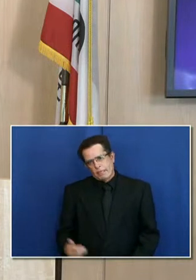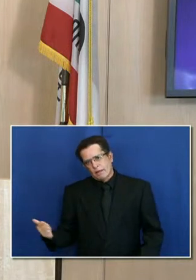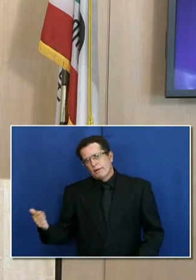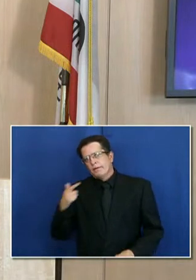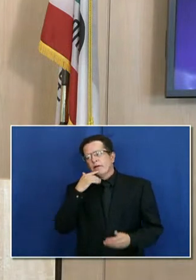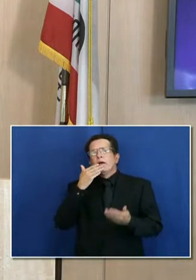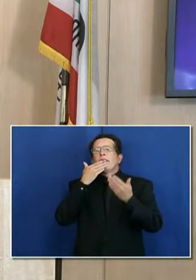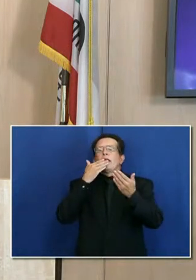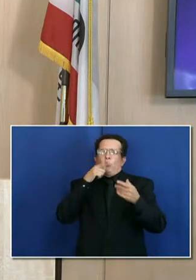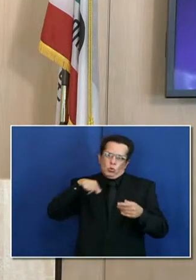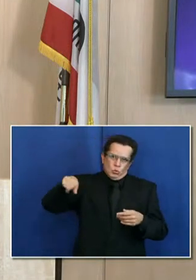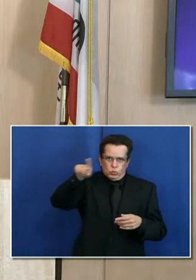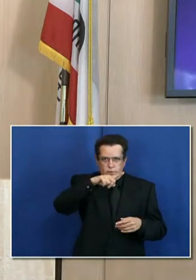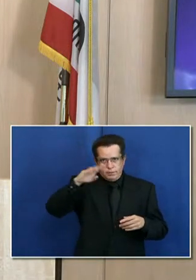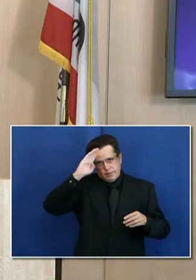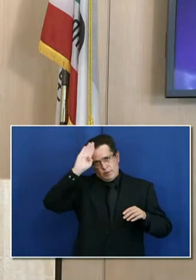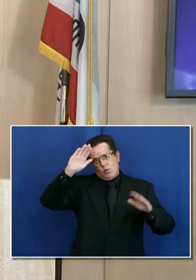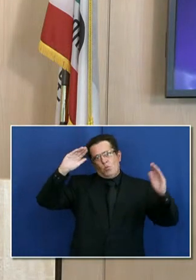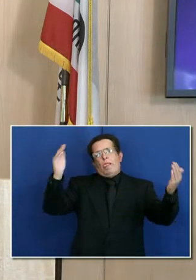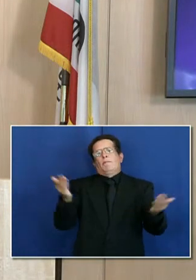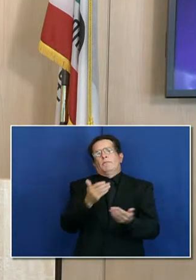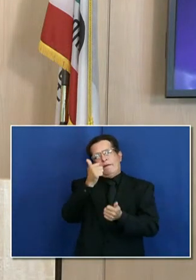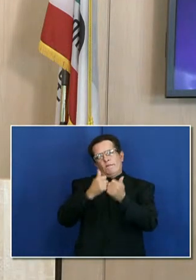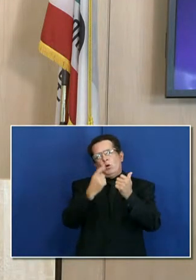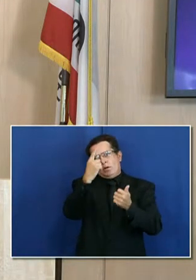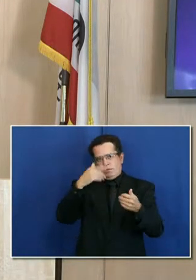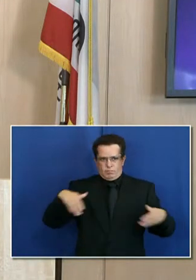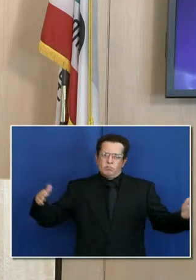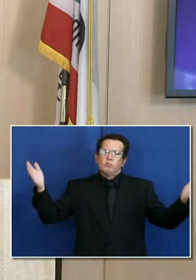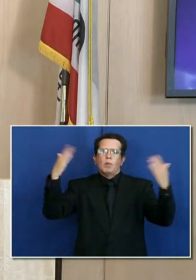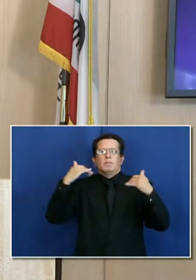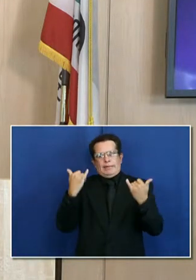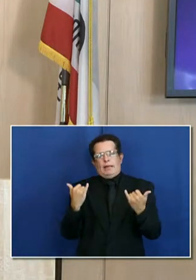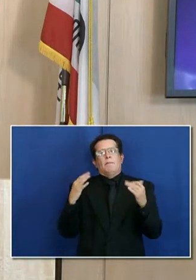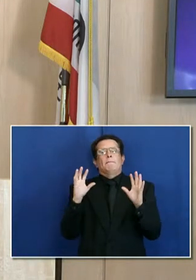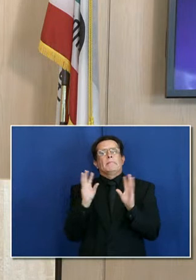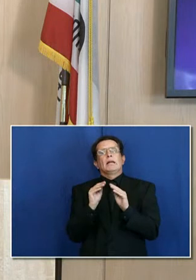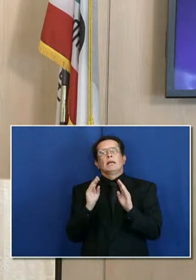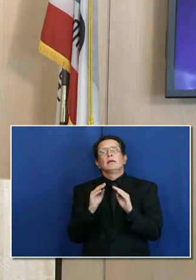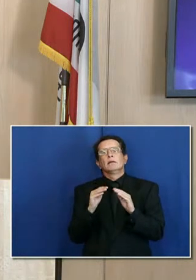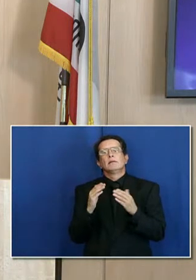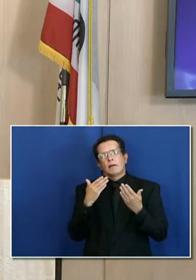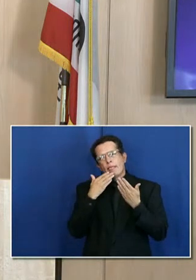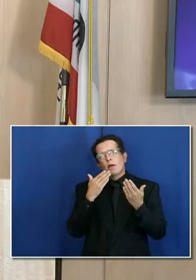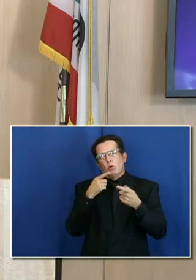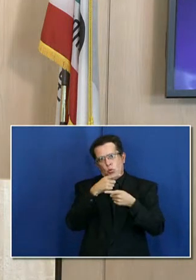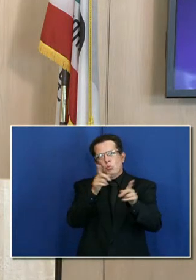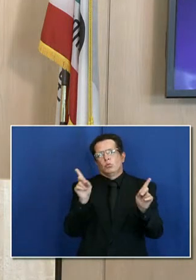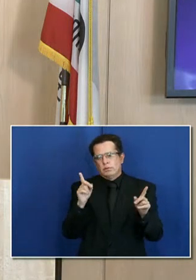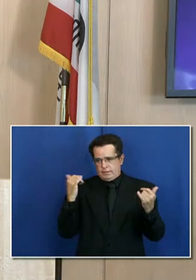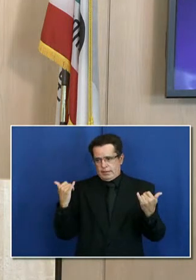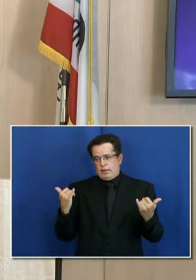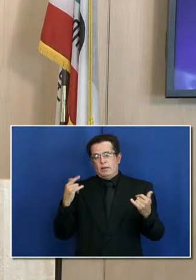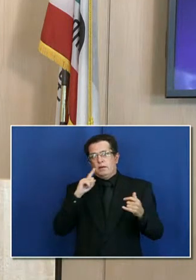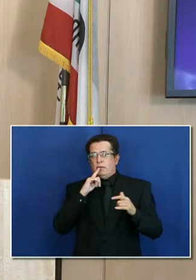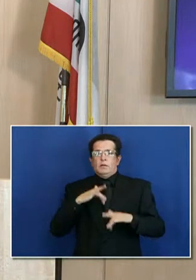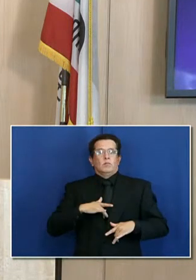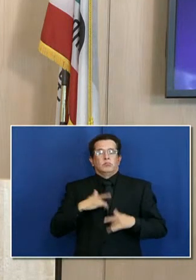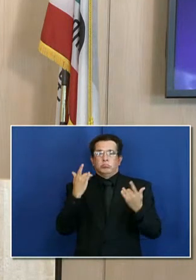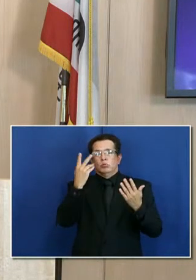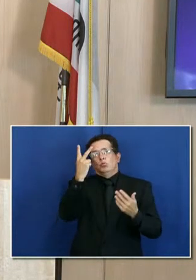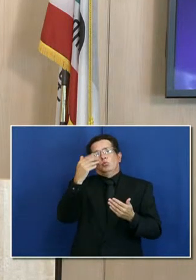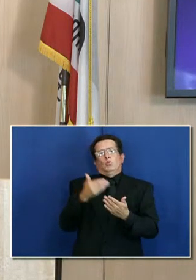Thank you, Supervisor Fletcher, and welcome everyone to today's Monday briefing. As stated, today is exciting on two